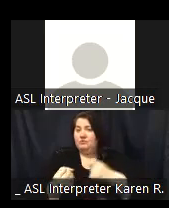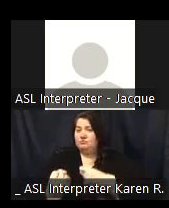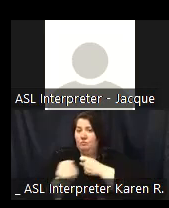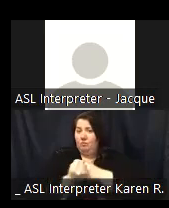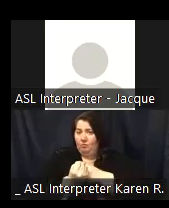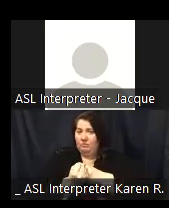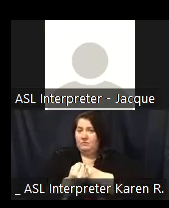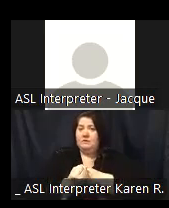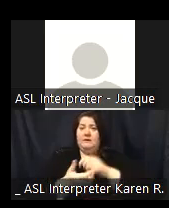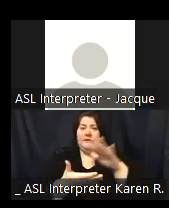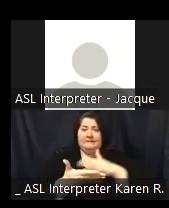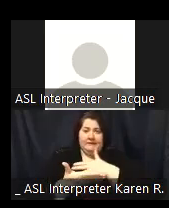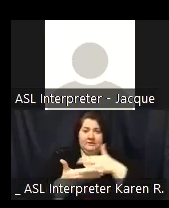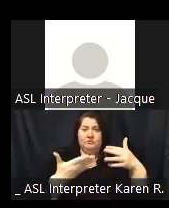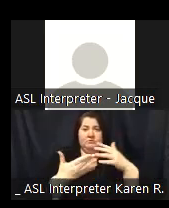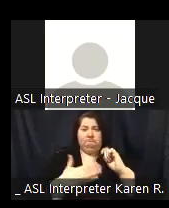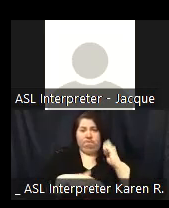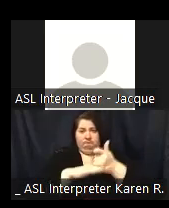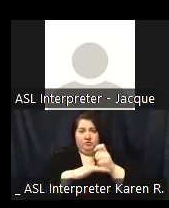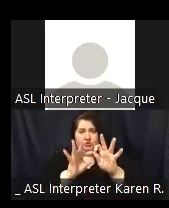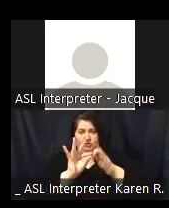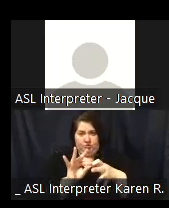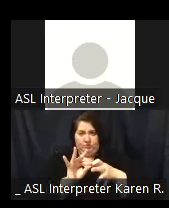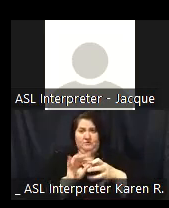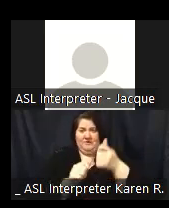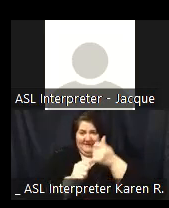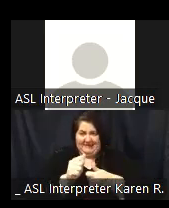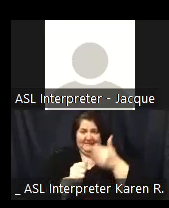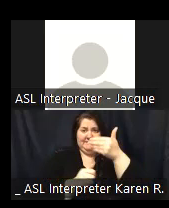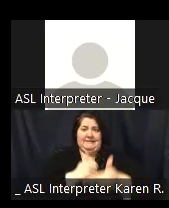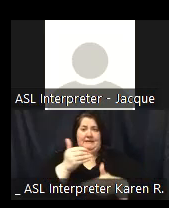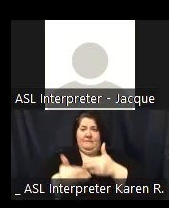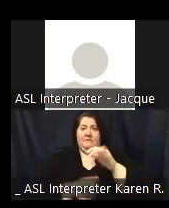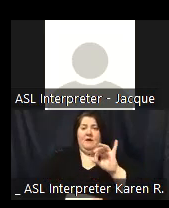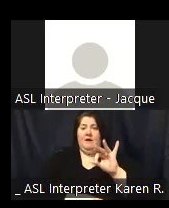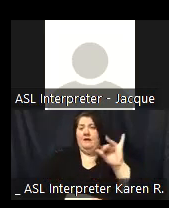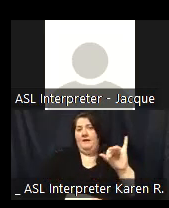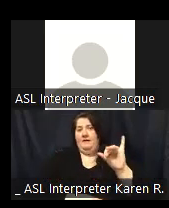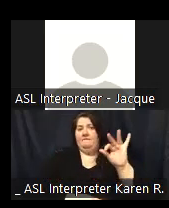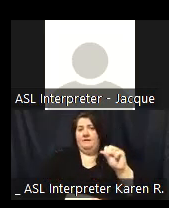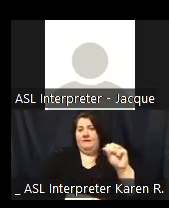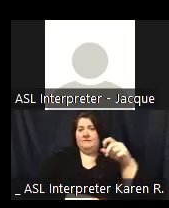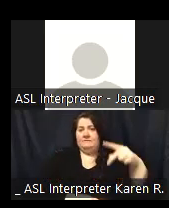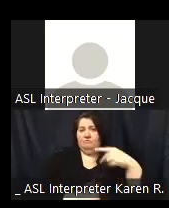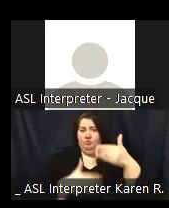by scheduling and arranging interpreters for every step of the IFSP